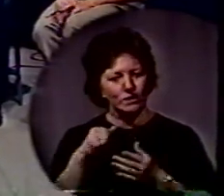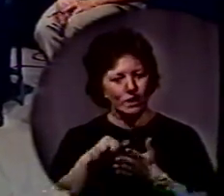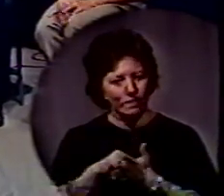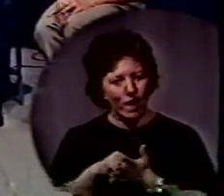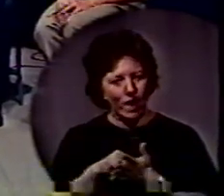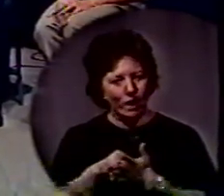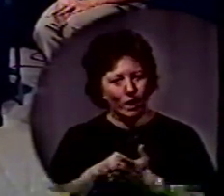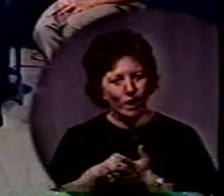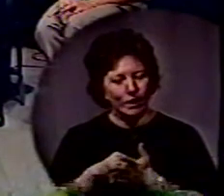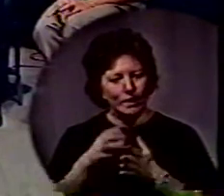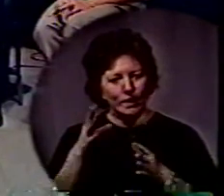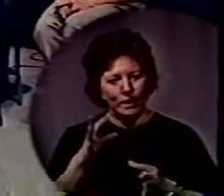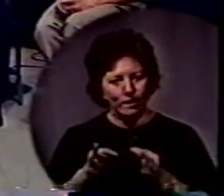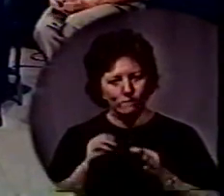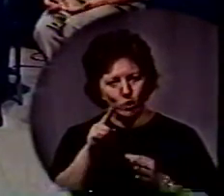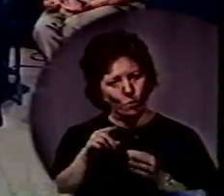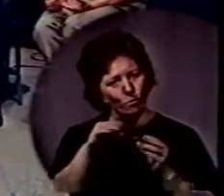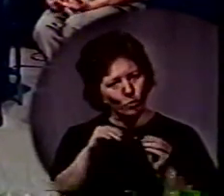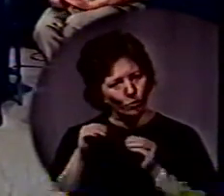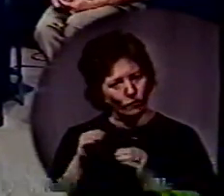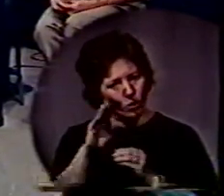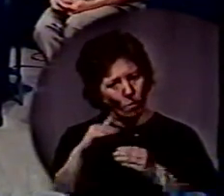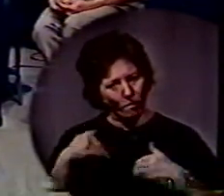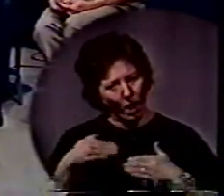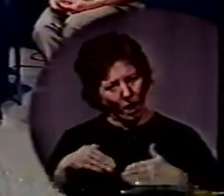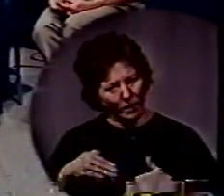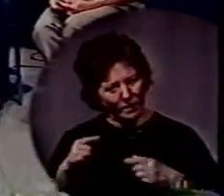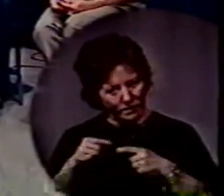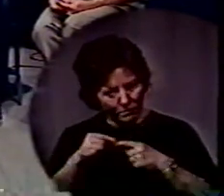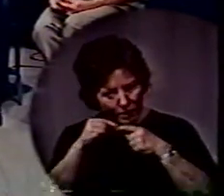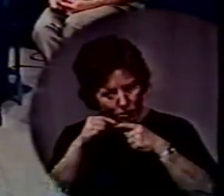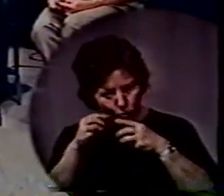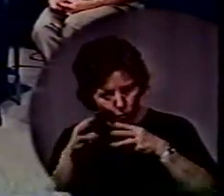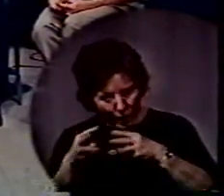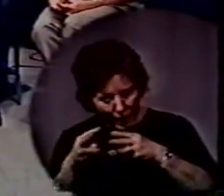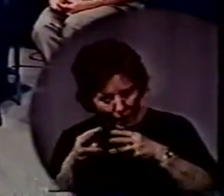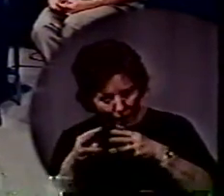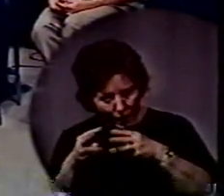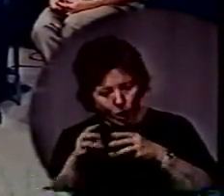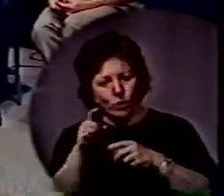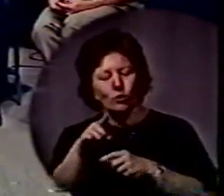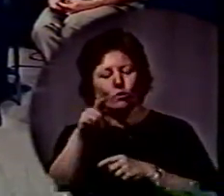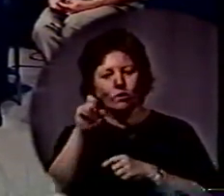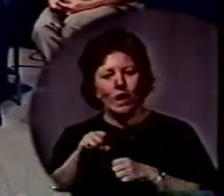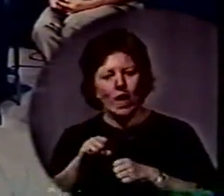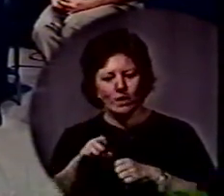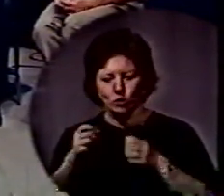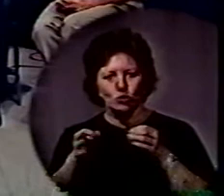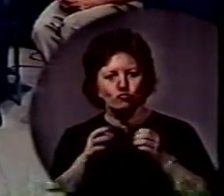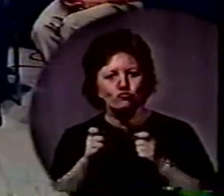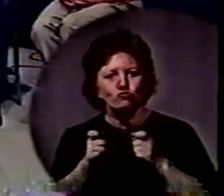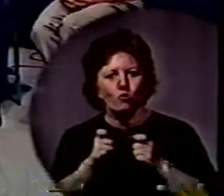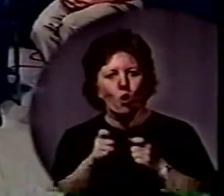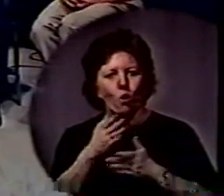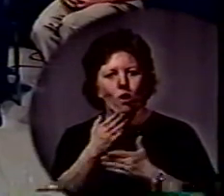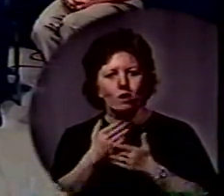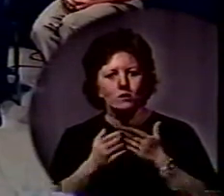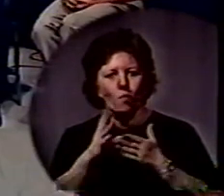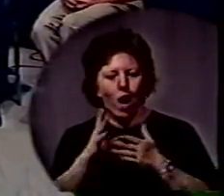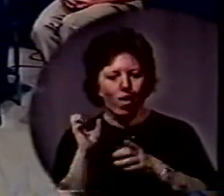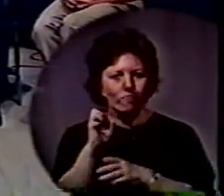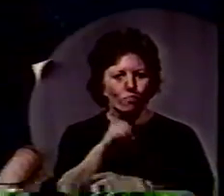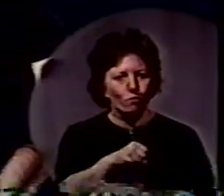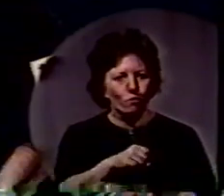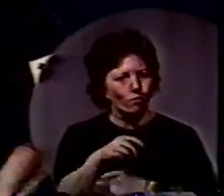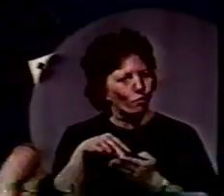power. Right. Do you feel that it empowers a lot of people? They're like different people after they start taking some of these classes? I think that in